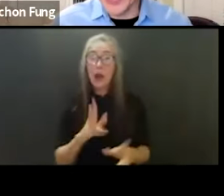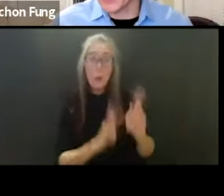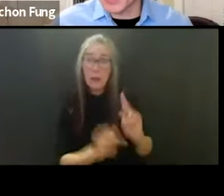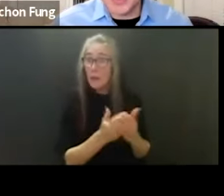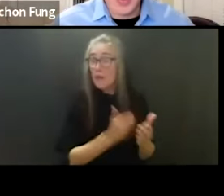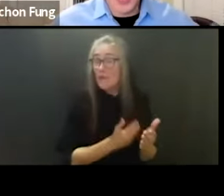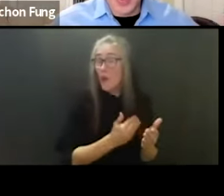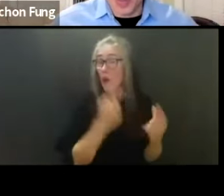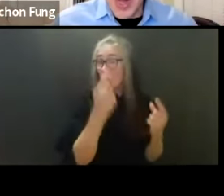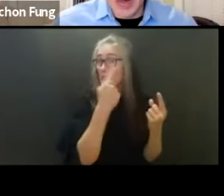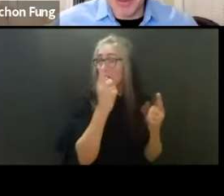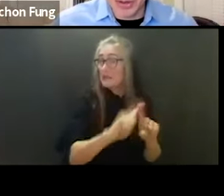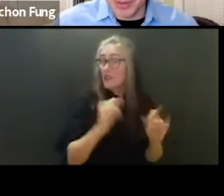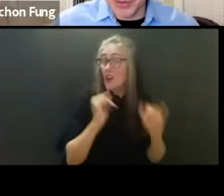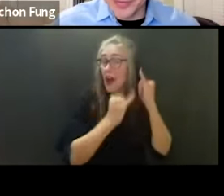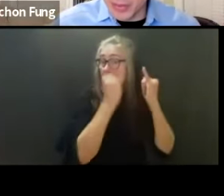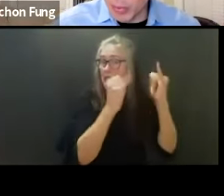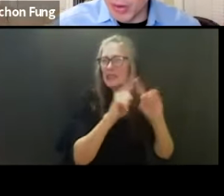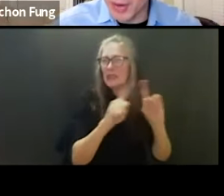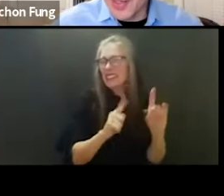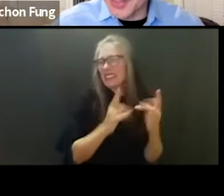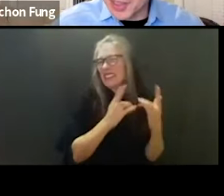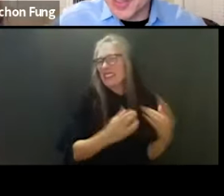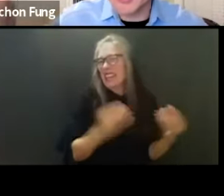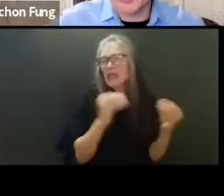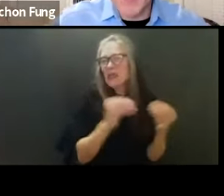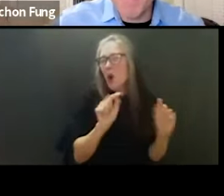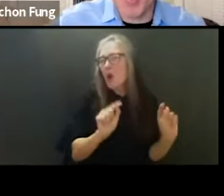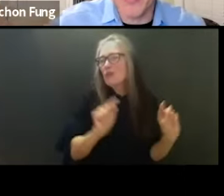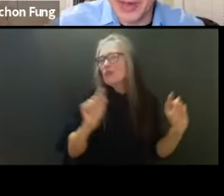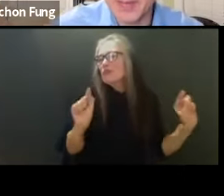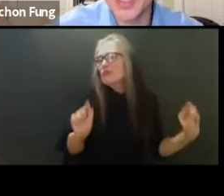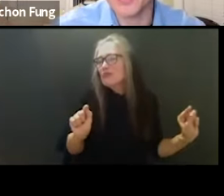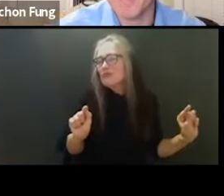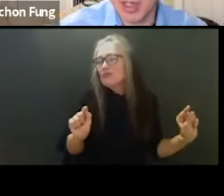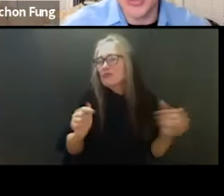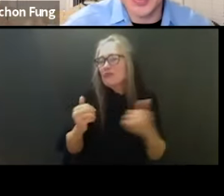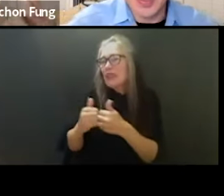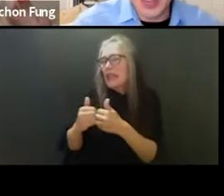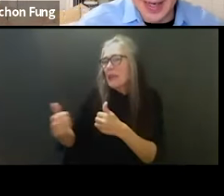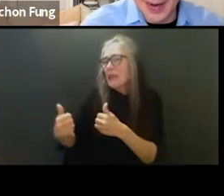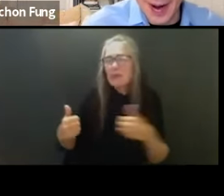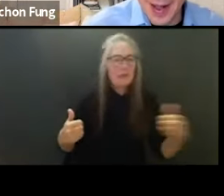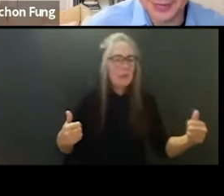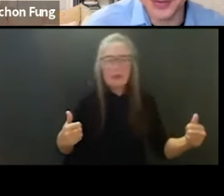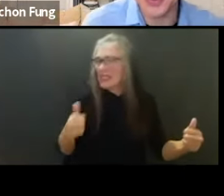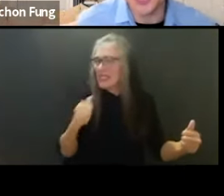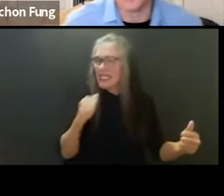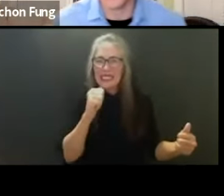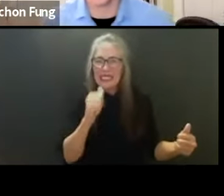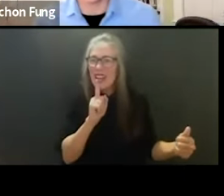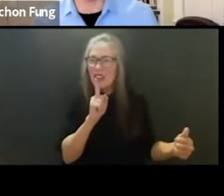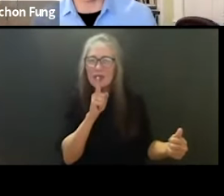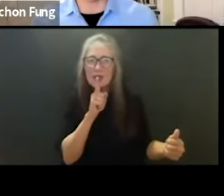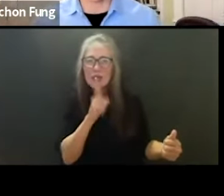who held wide aperture beliefs. There were. It's just that those people were very much on the margins and not really